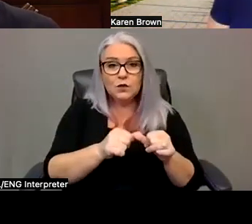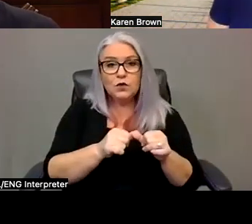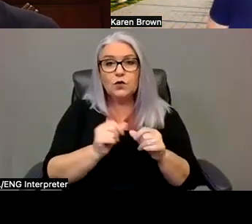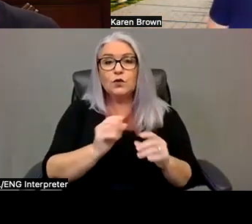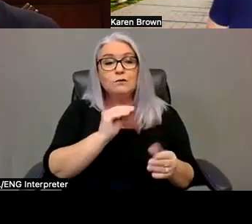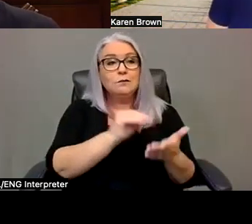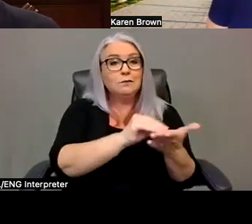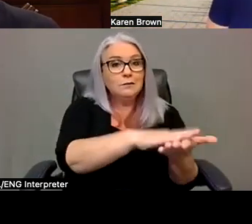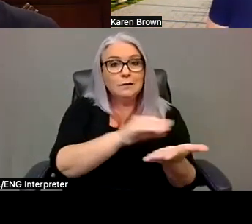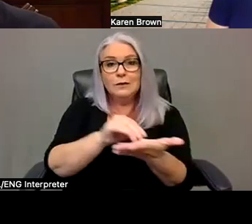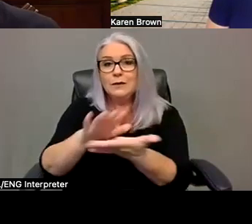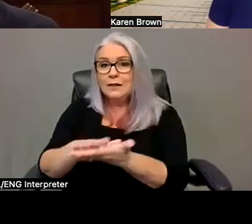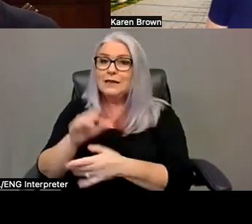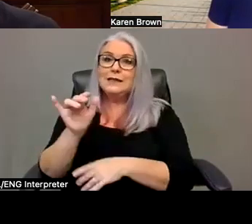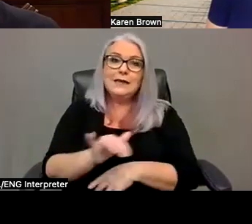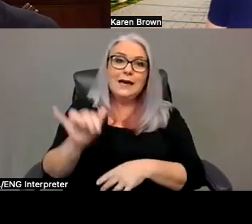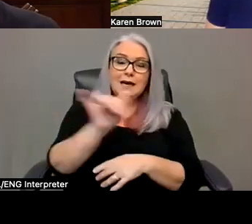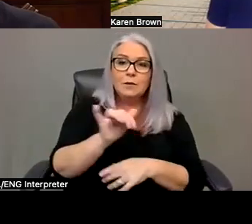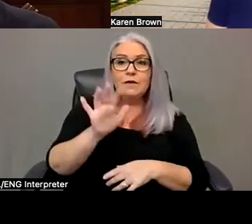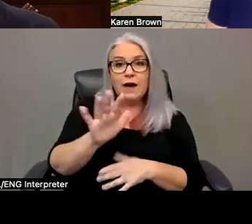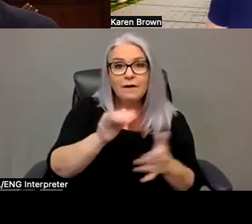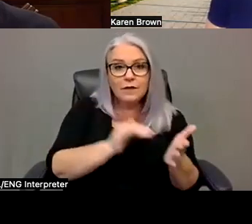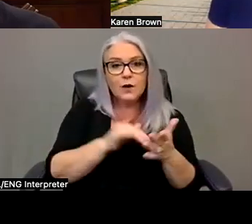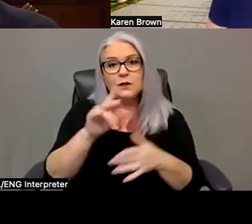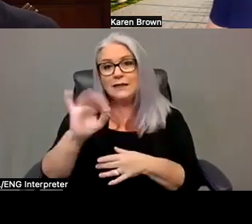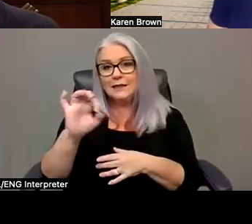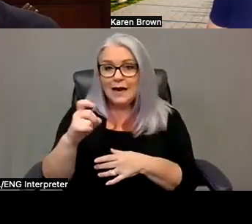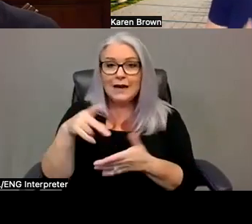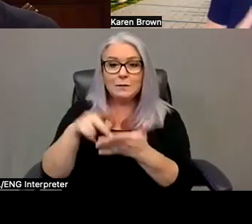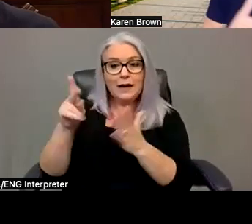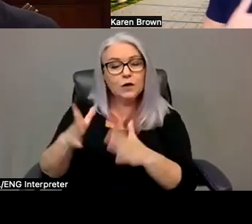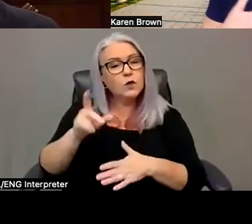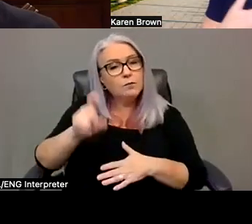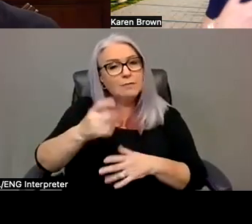same 5,000 taxpayers. We have to figure out a way to